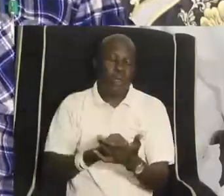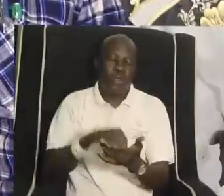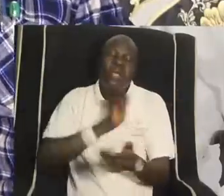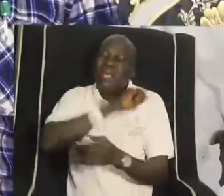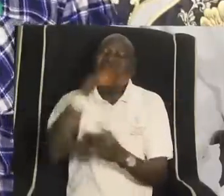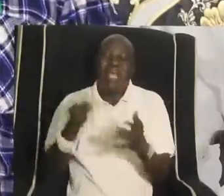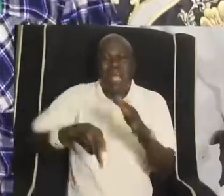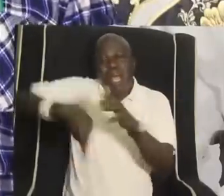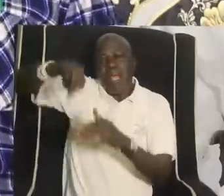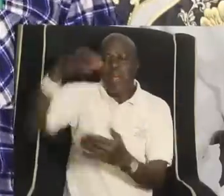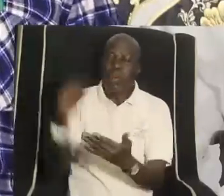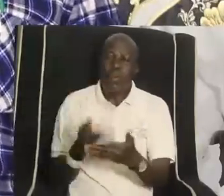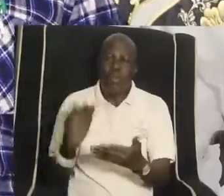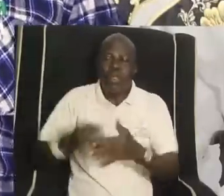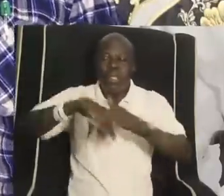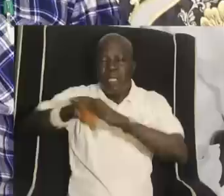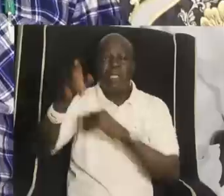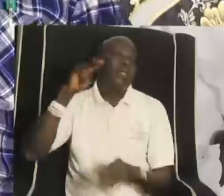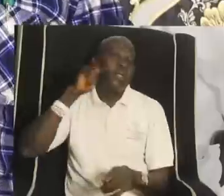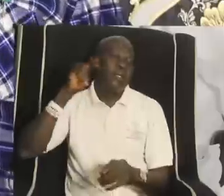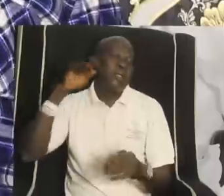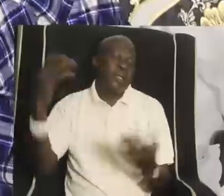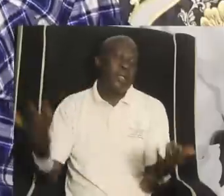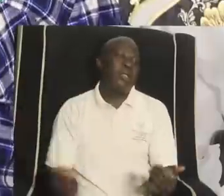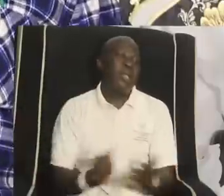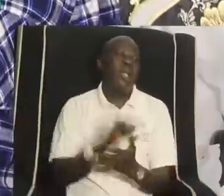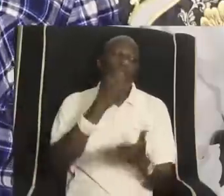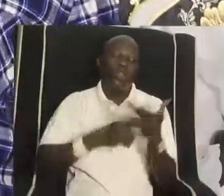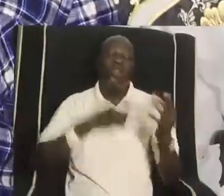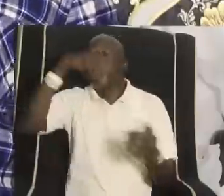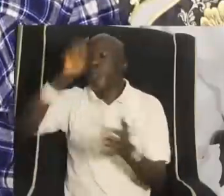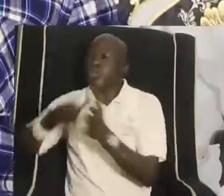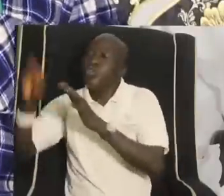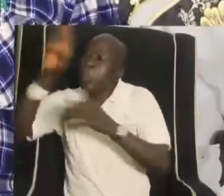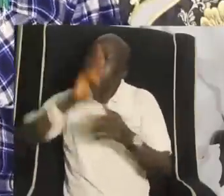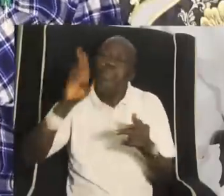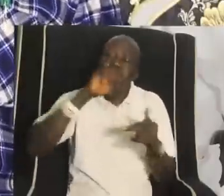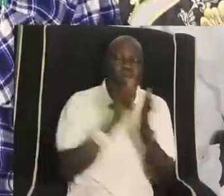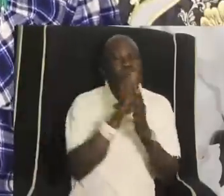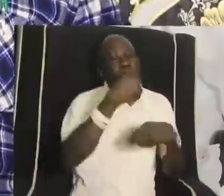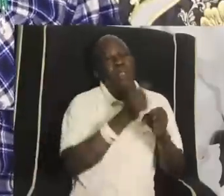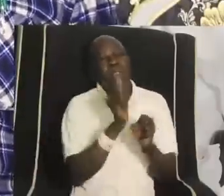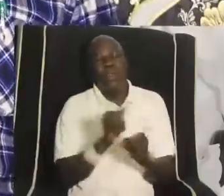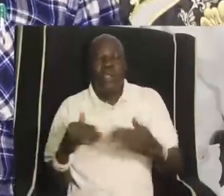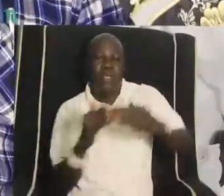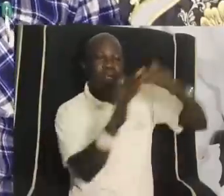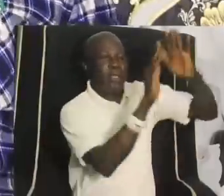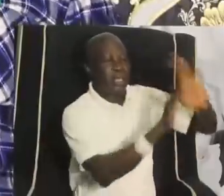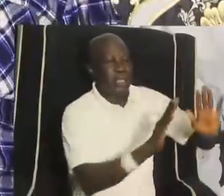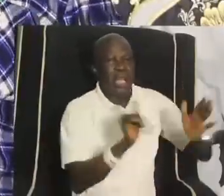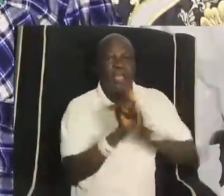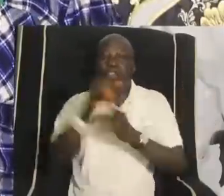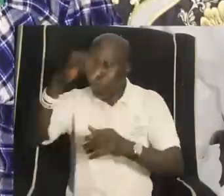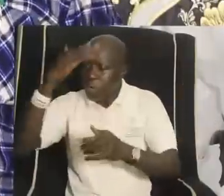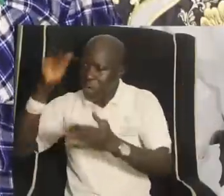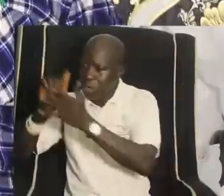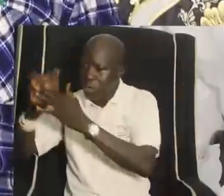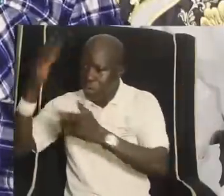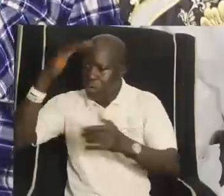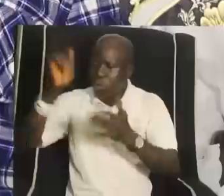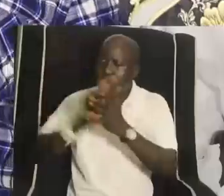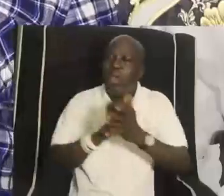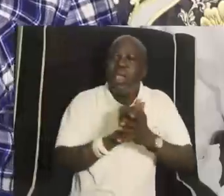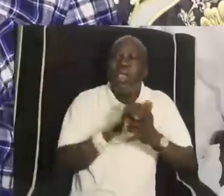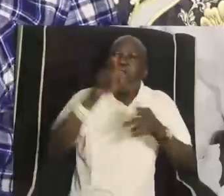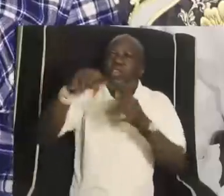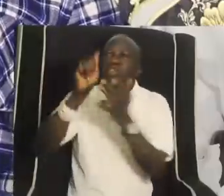wa Nigeria that is our denomination of currency Nigeria wa godo fi o je olori we must make a leader iwo lo mo olobi to fe je you are the one